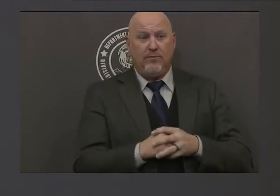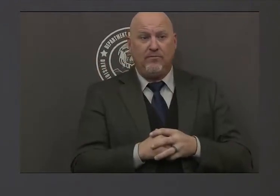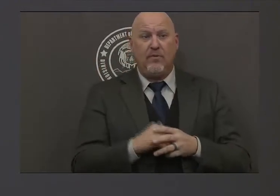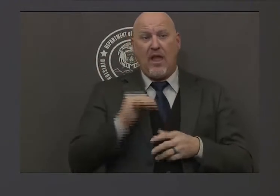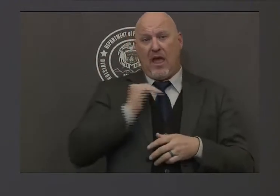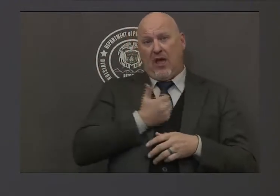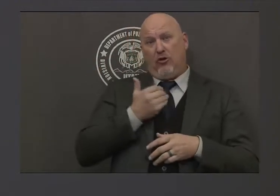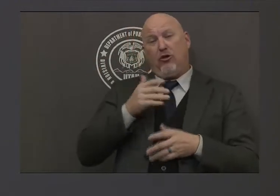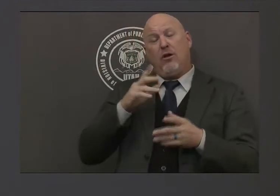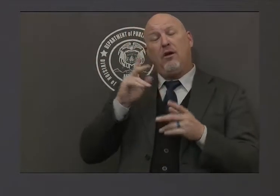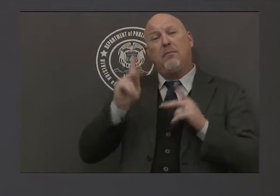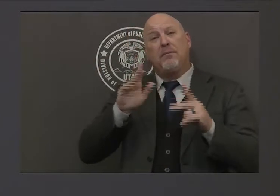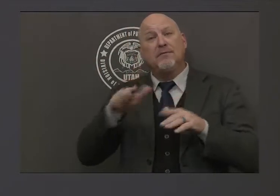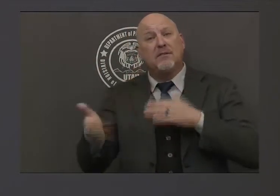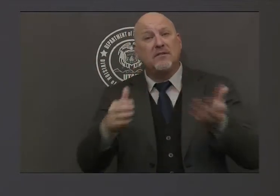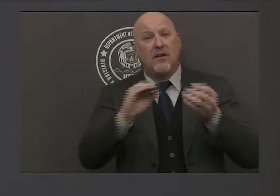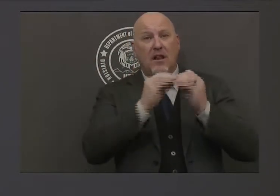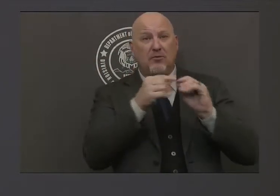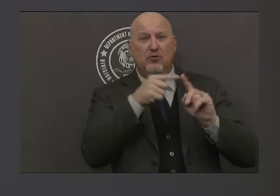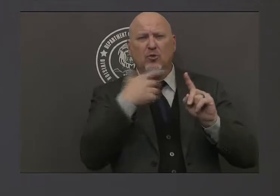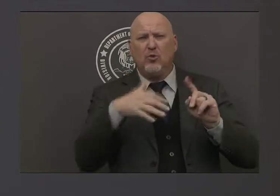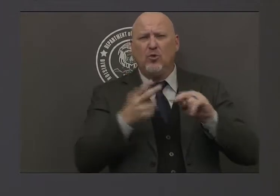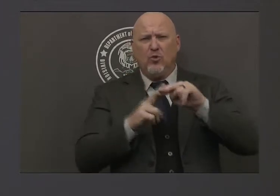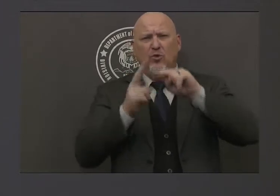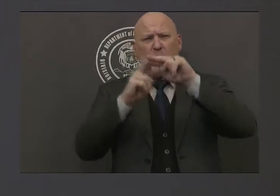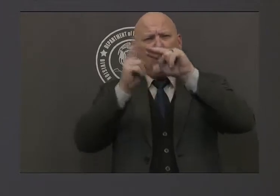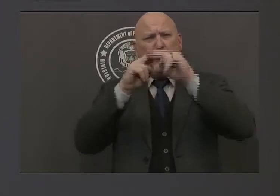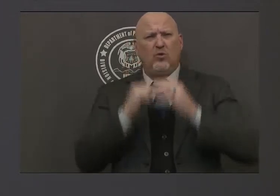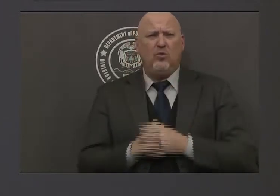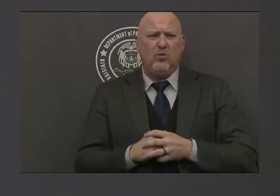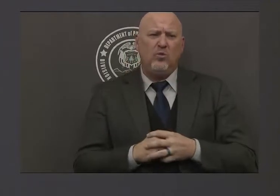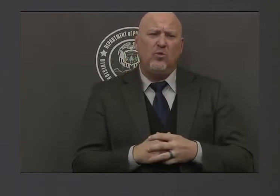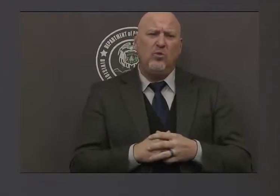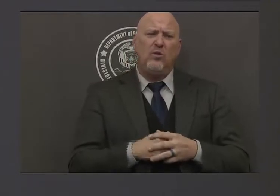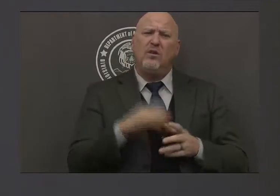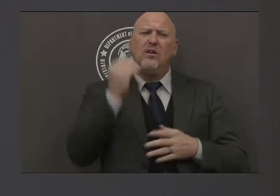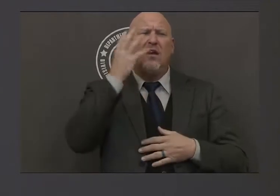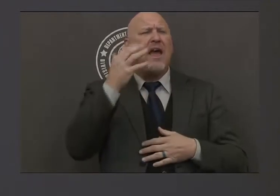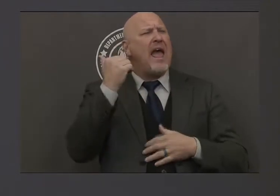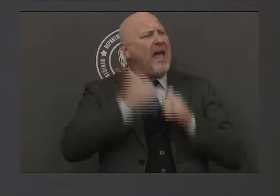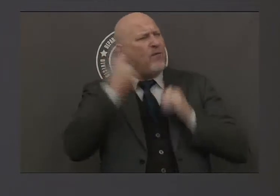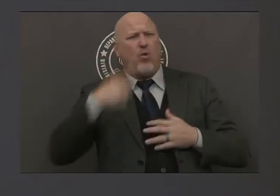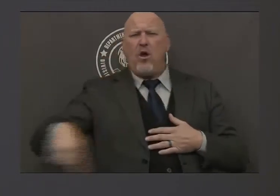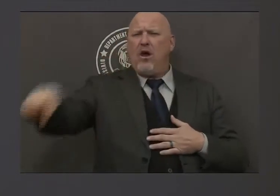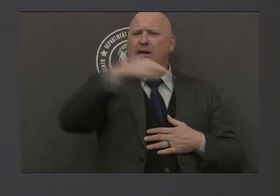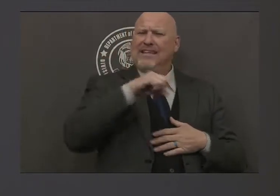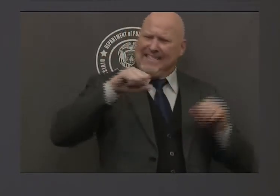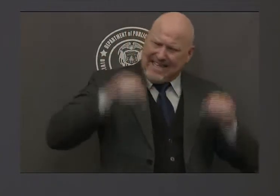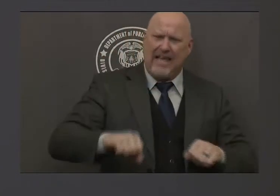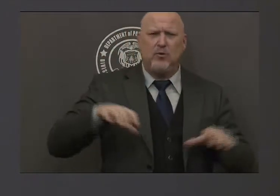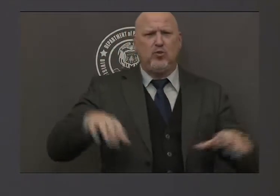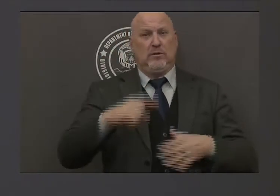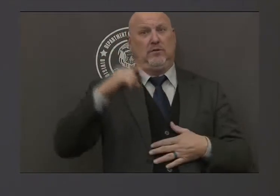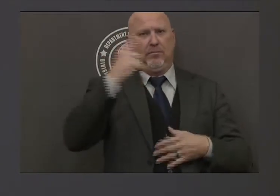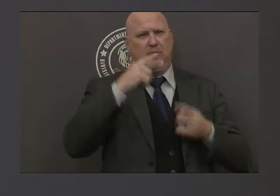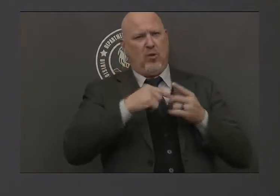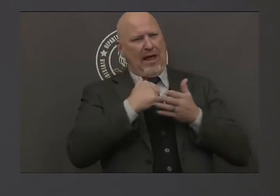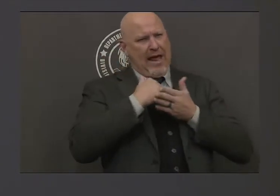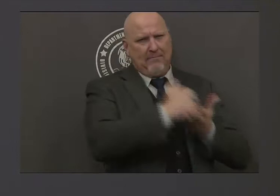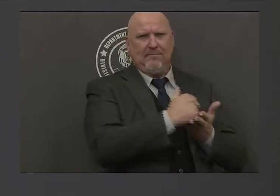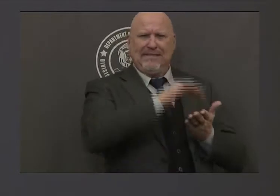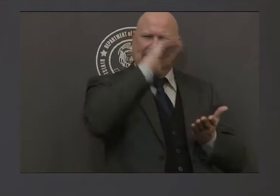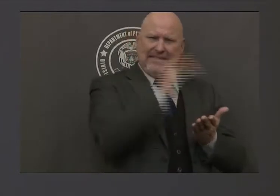can do something to prevent those deaths, knowing that those shots, those vaccines, will